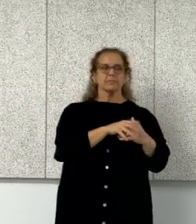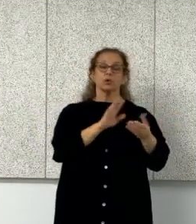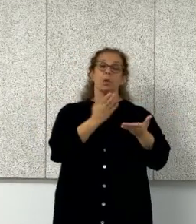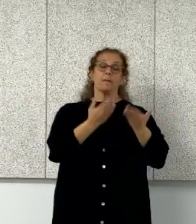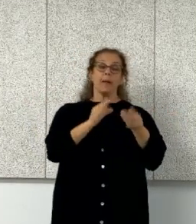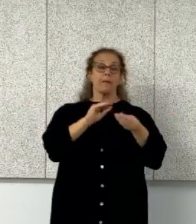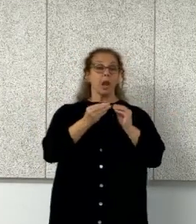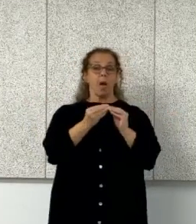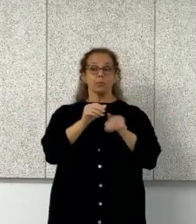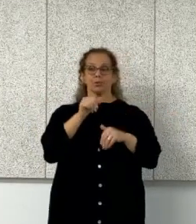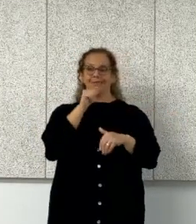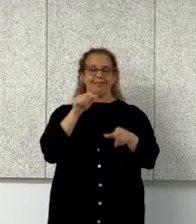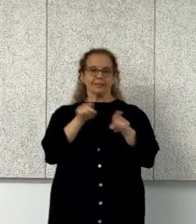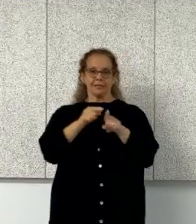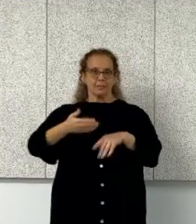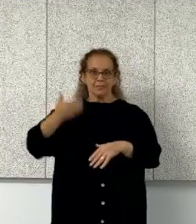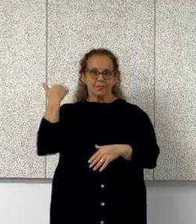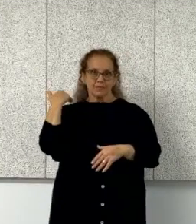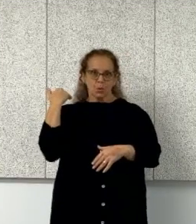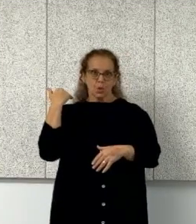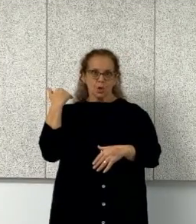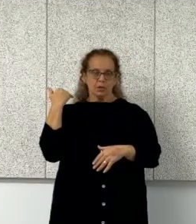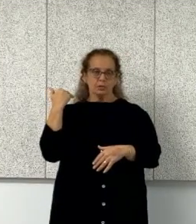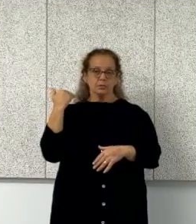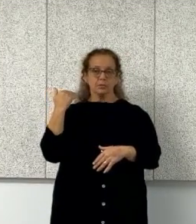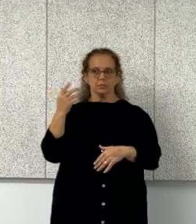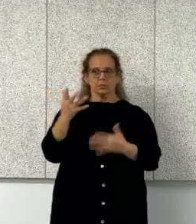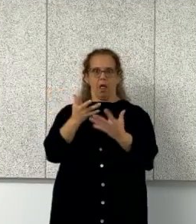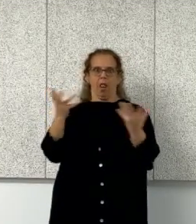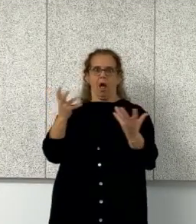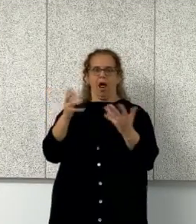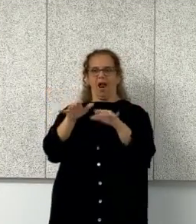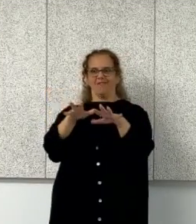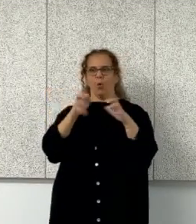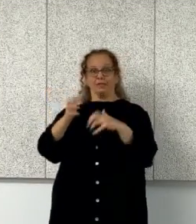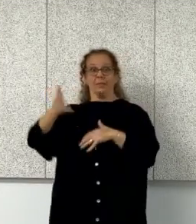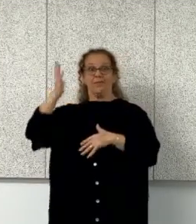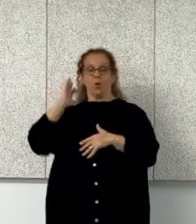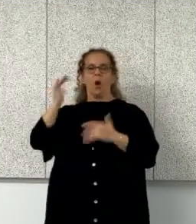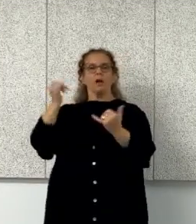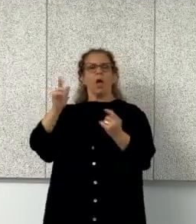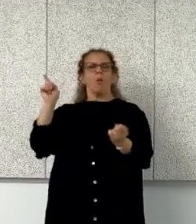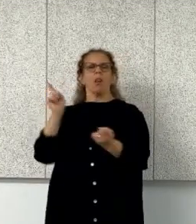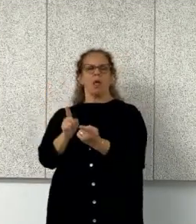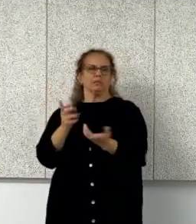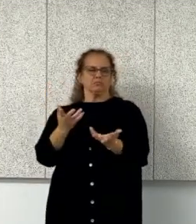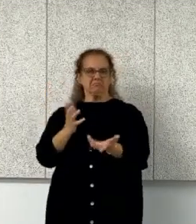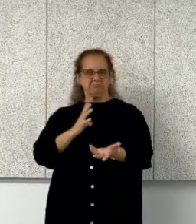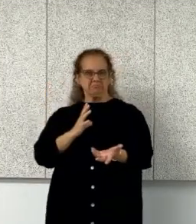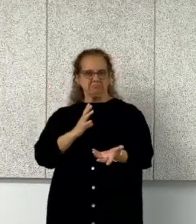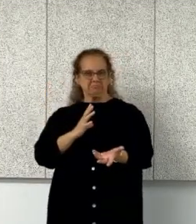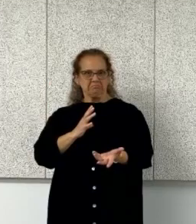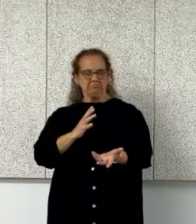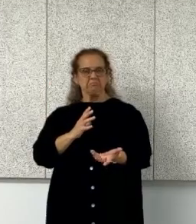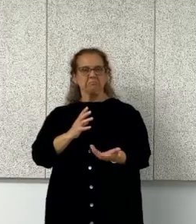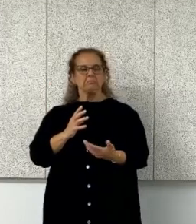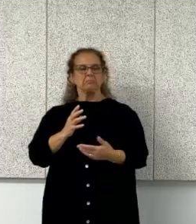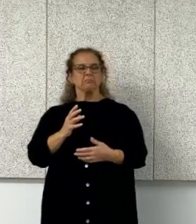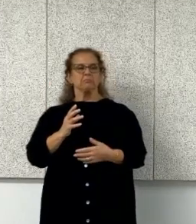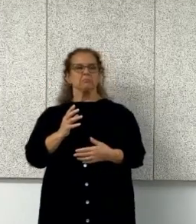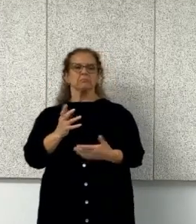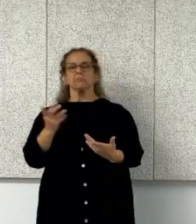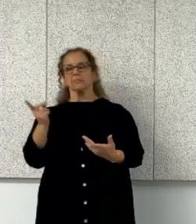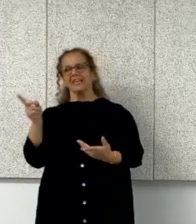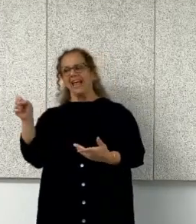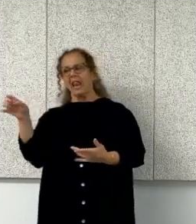sort of subscriber retention as we once did. And we are doing well, if not better, with new audiences, even though it's more expensive